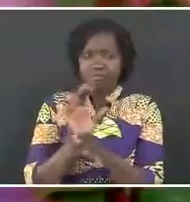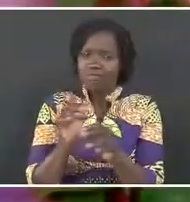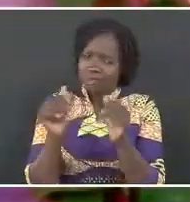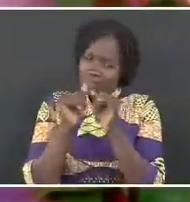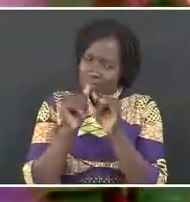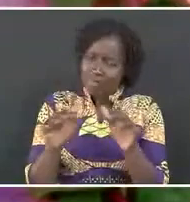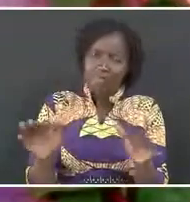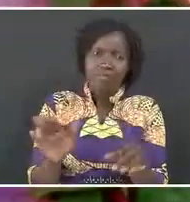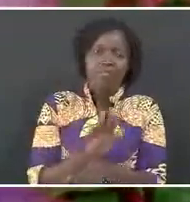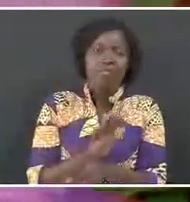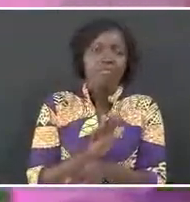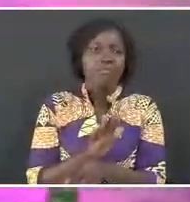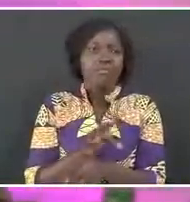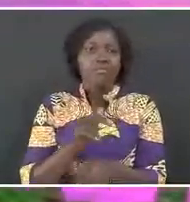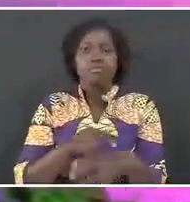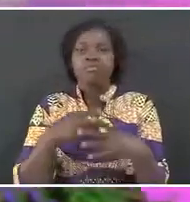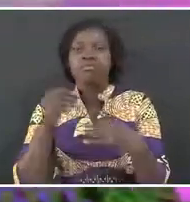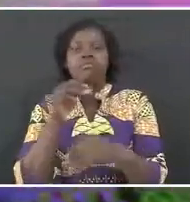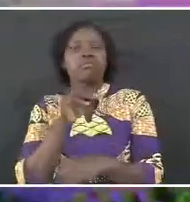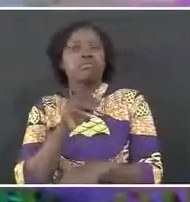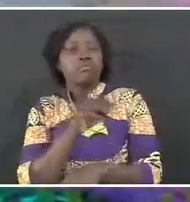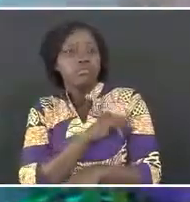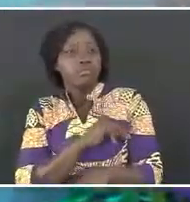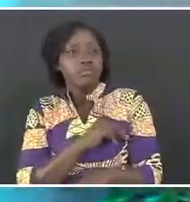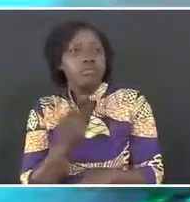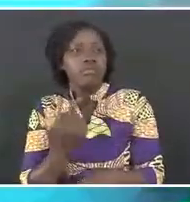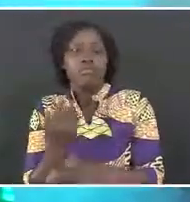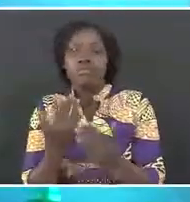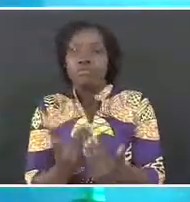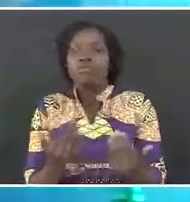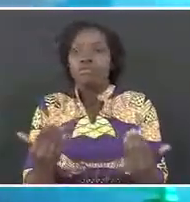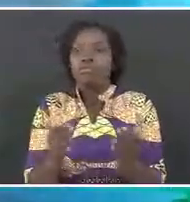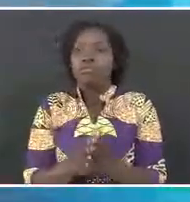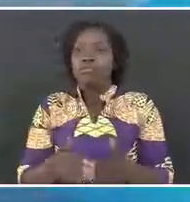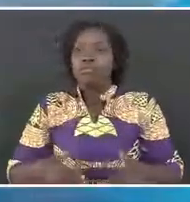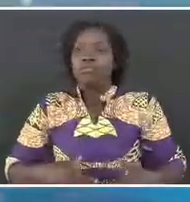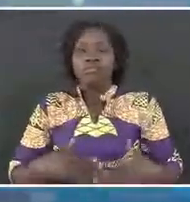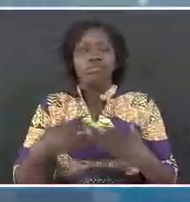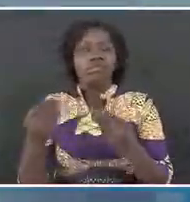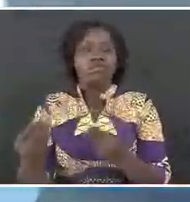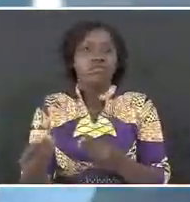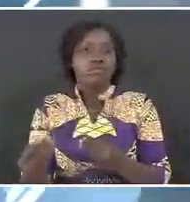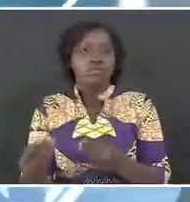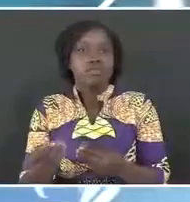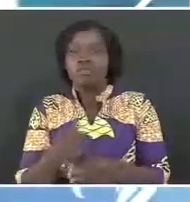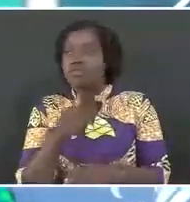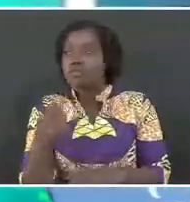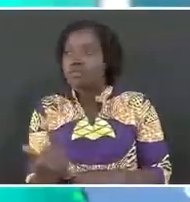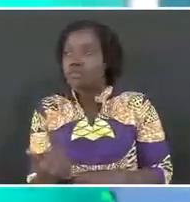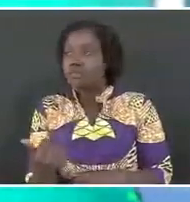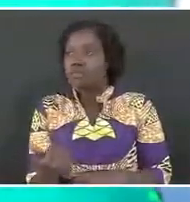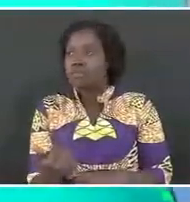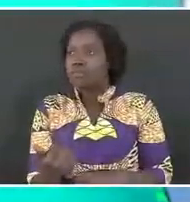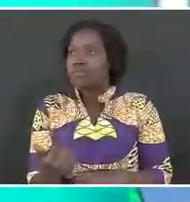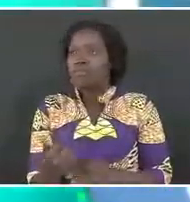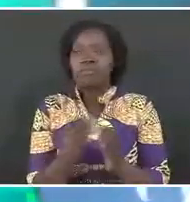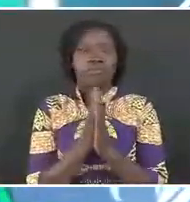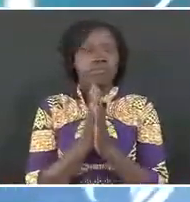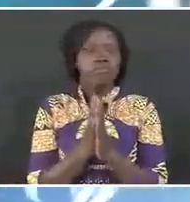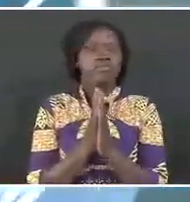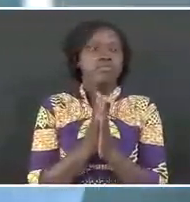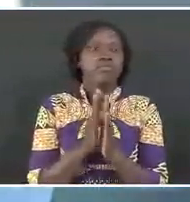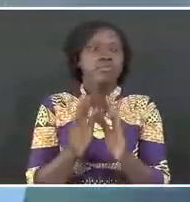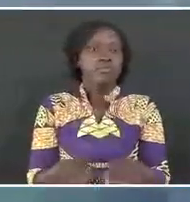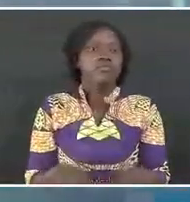blessed that when we call for missions, only the children and the youth go for mission. The rest of us, with our prayers and